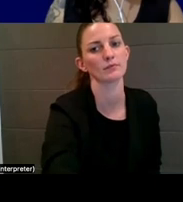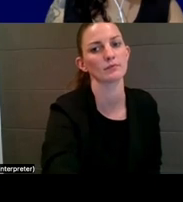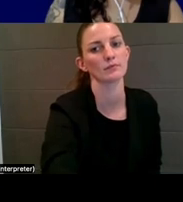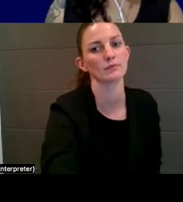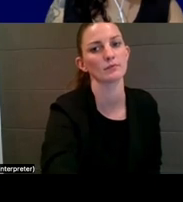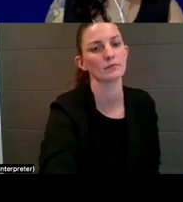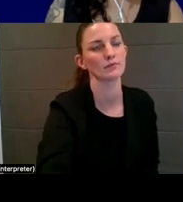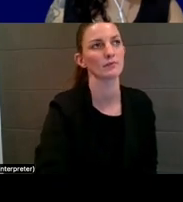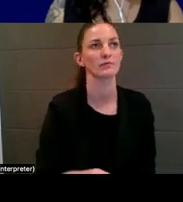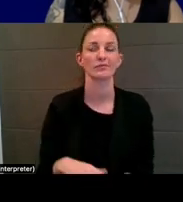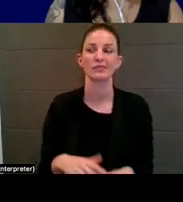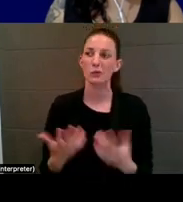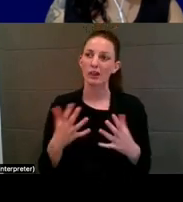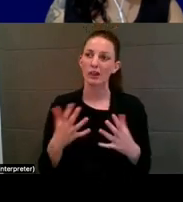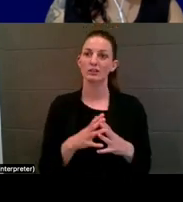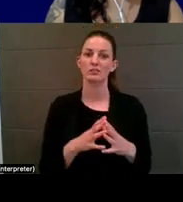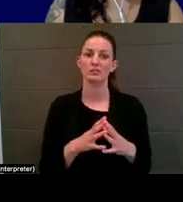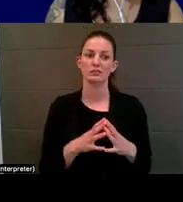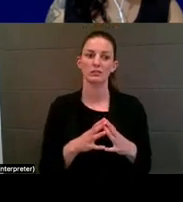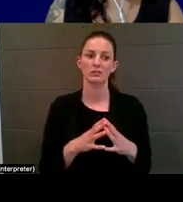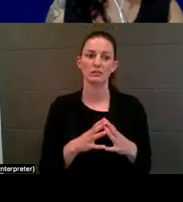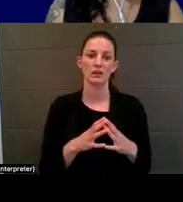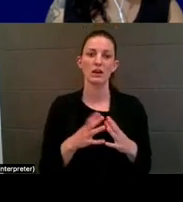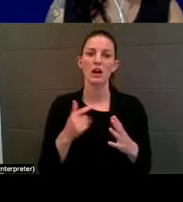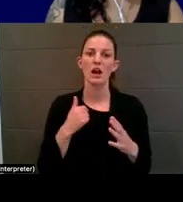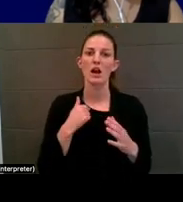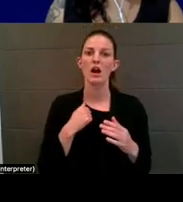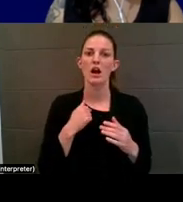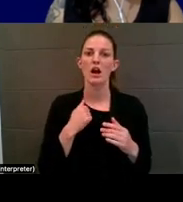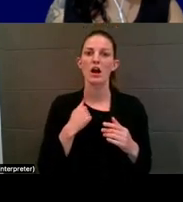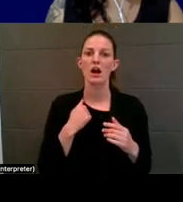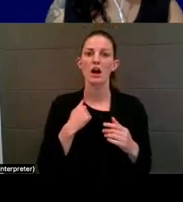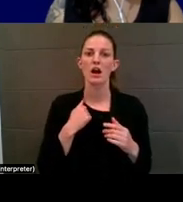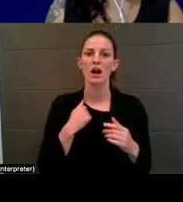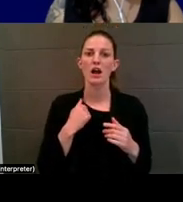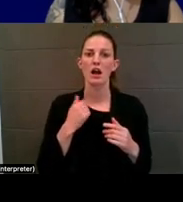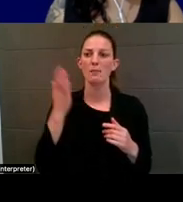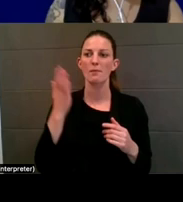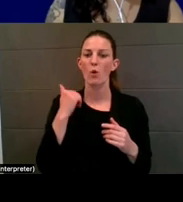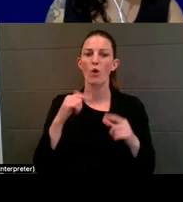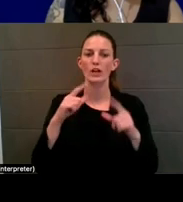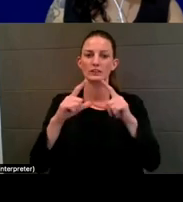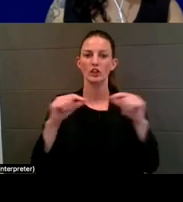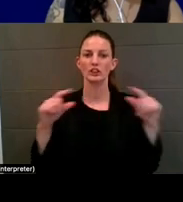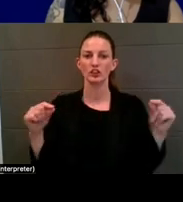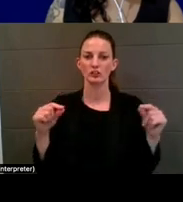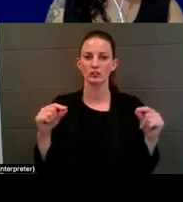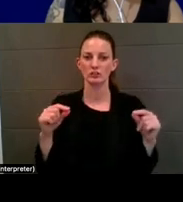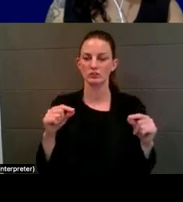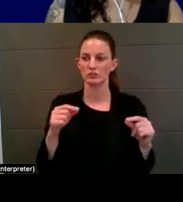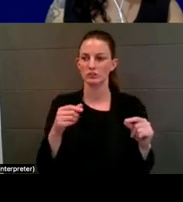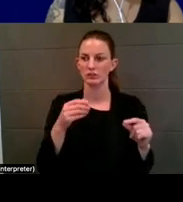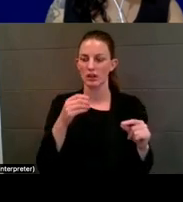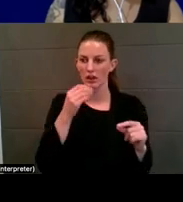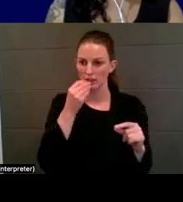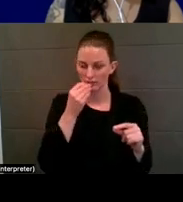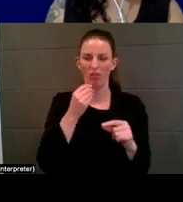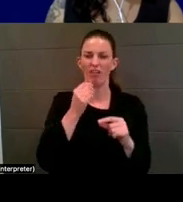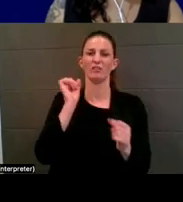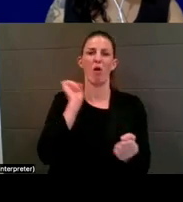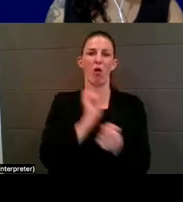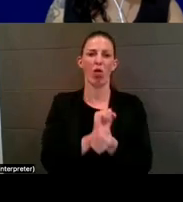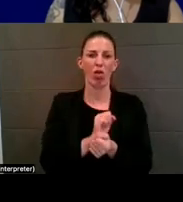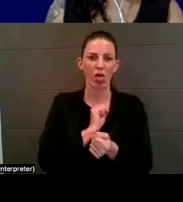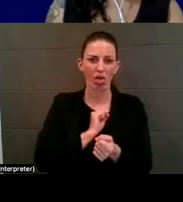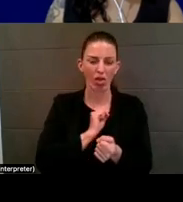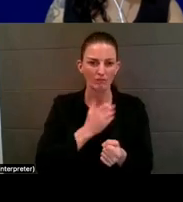Well, just because when I choked on that sausage, just all that bit of curried